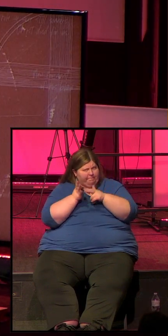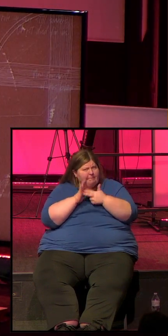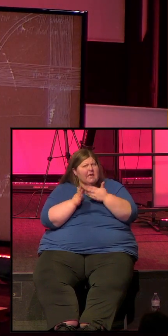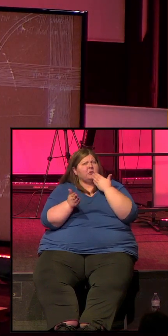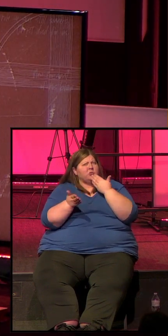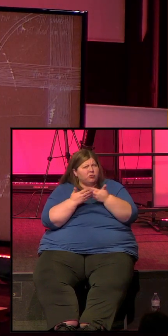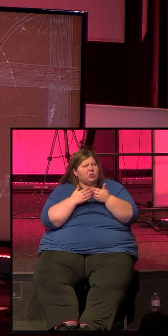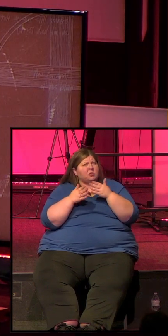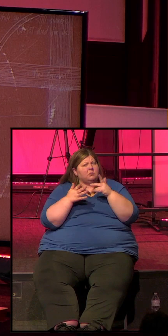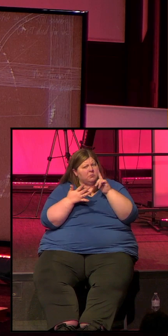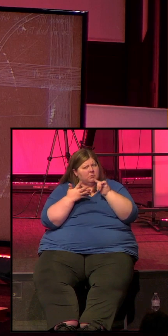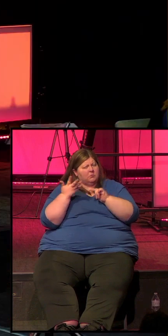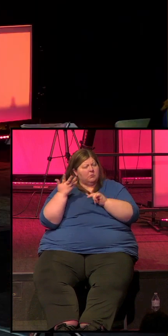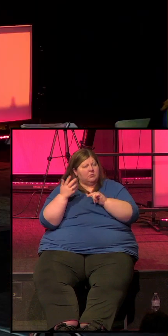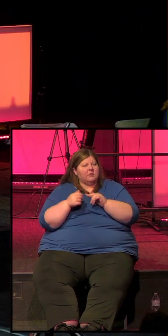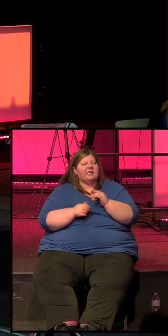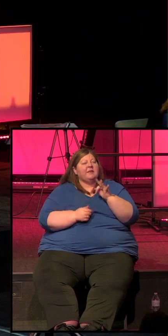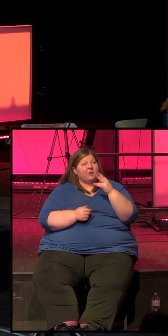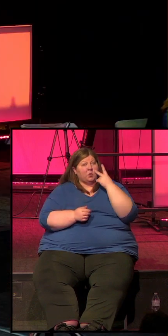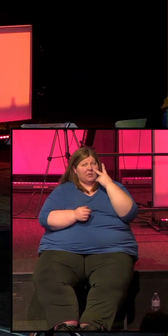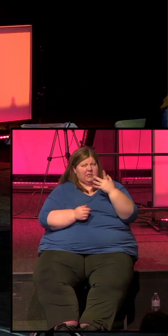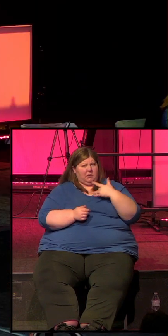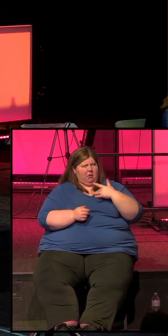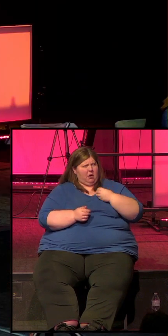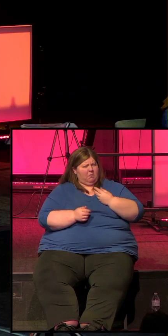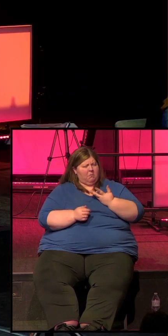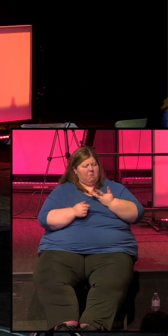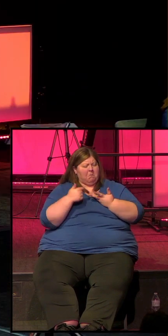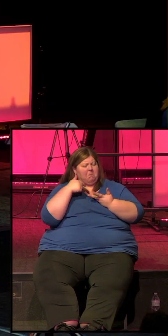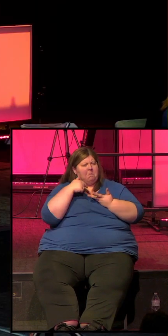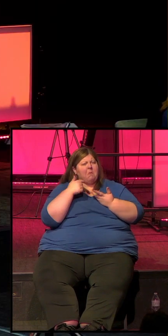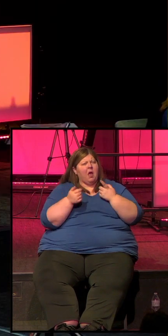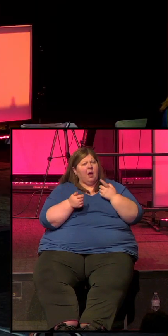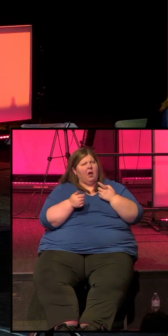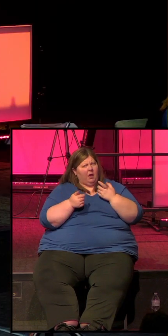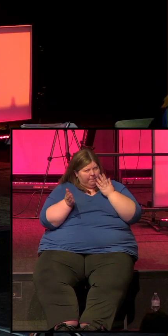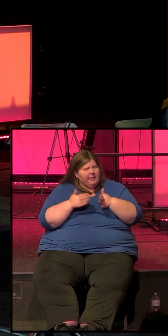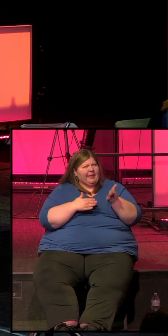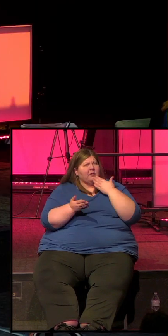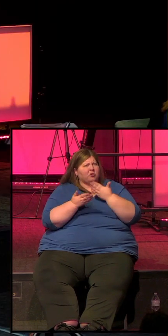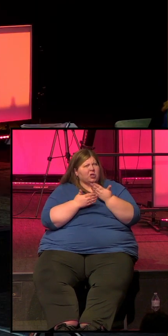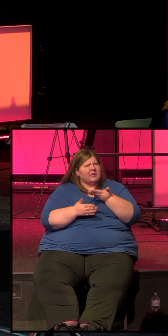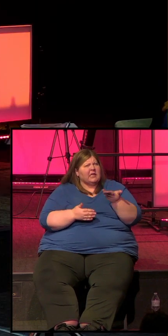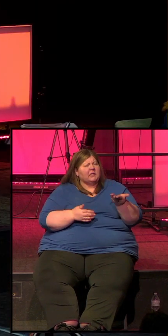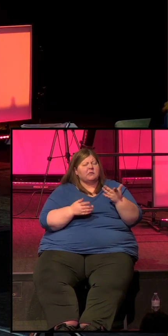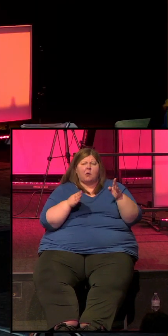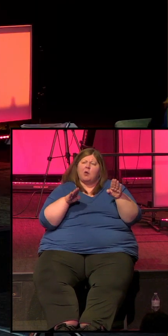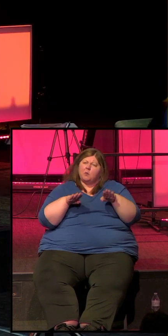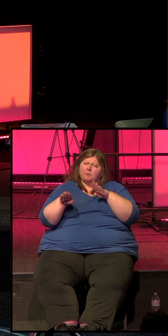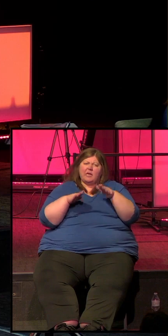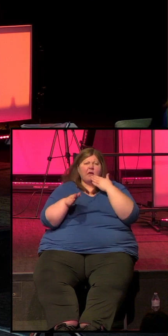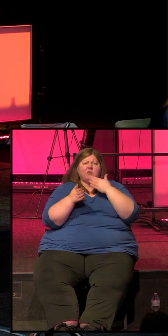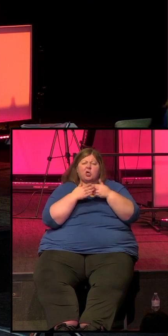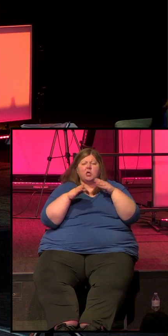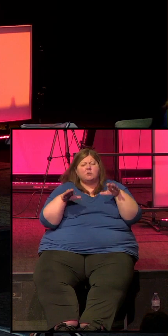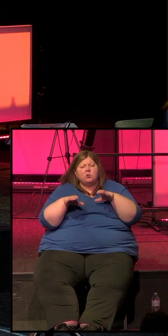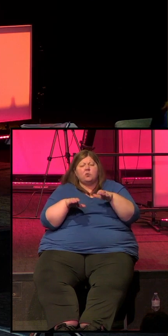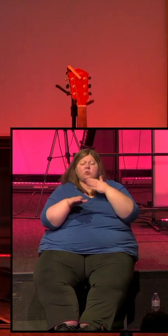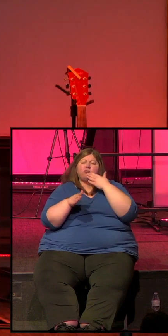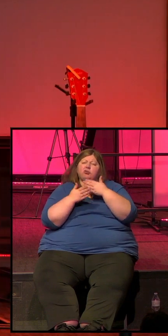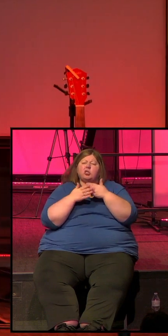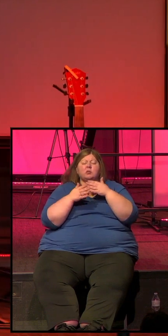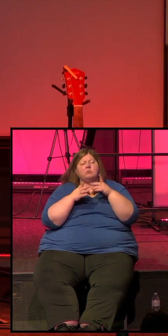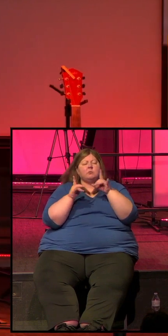If you could see the intention of most of our hearts, most of us would say, "My intentions are good." I want to behave well. I want to do well. I want to be better. I want